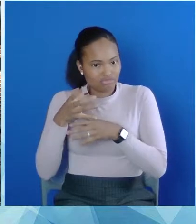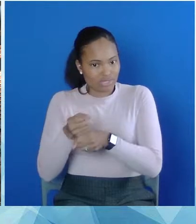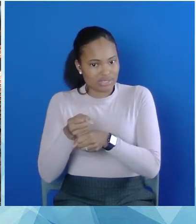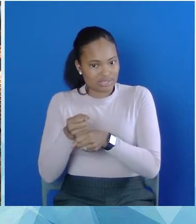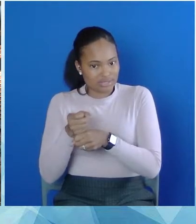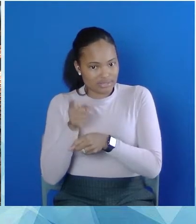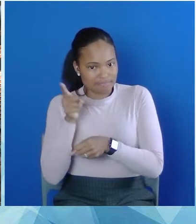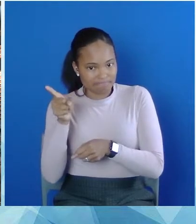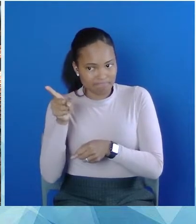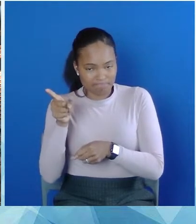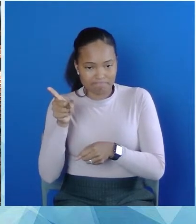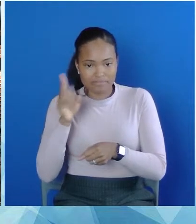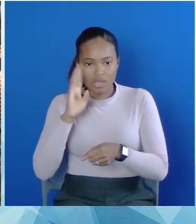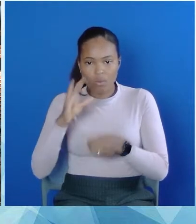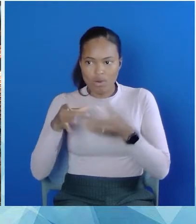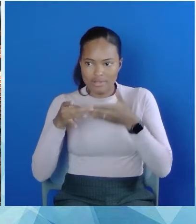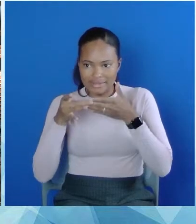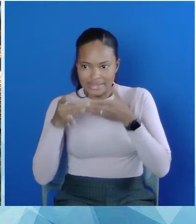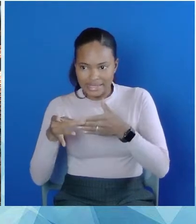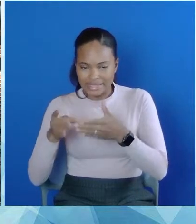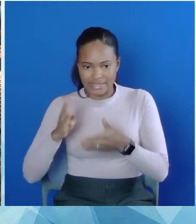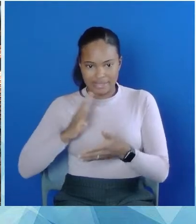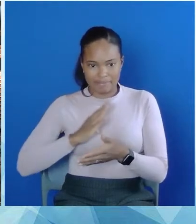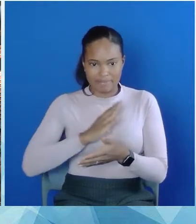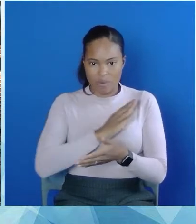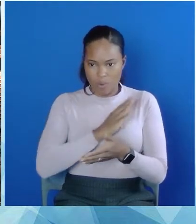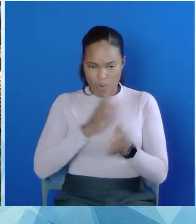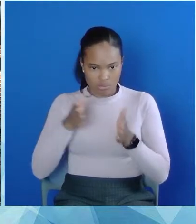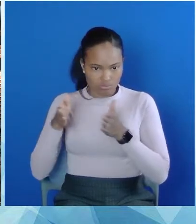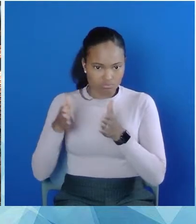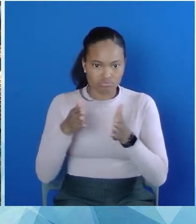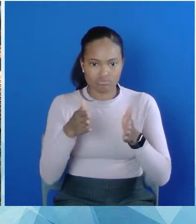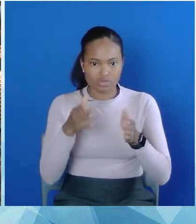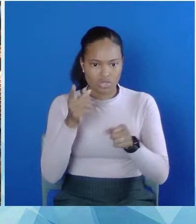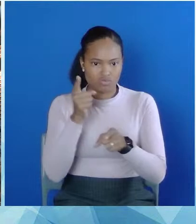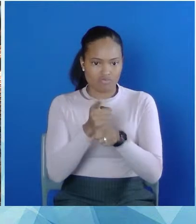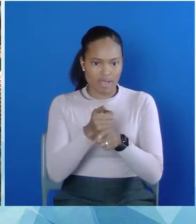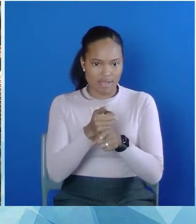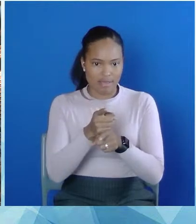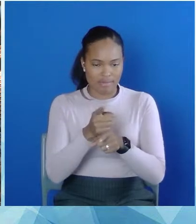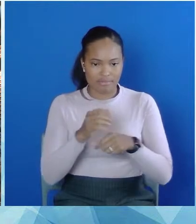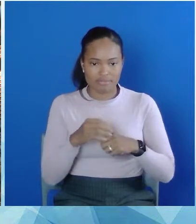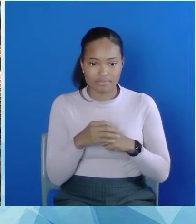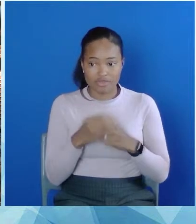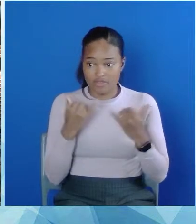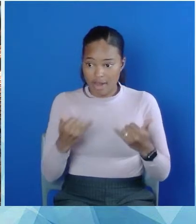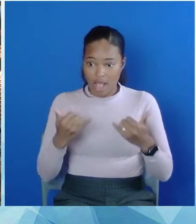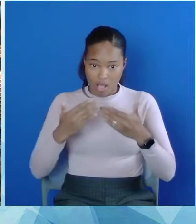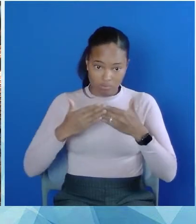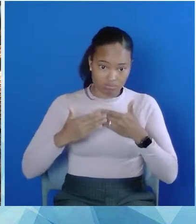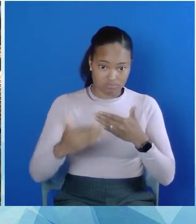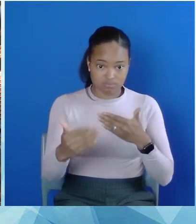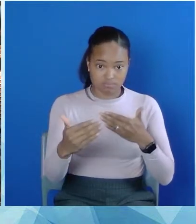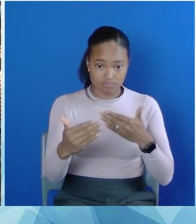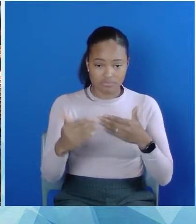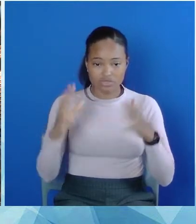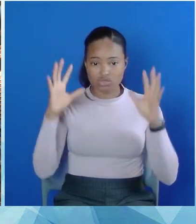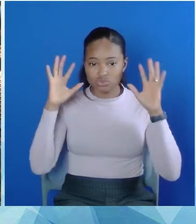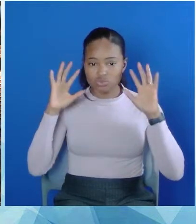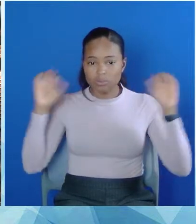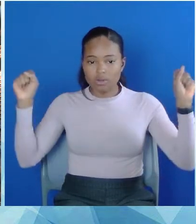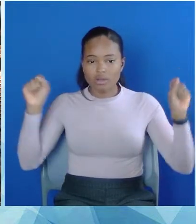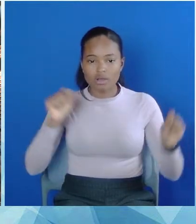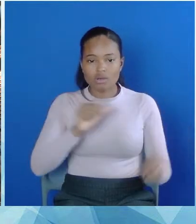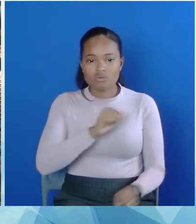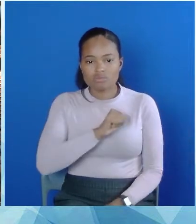that she will lead the board in the right direction, so that from here on out, Superintendent